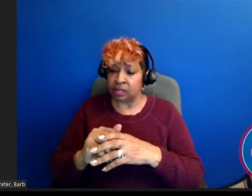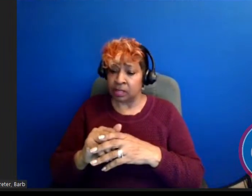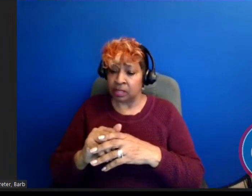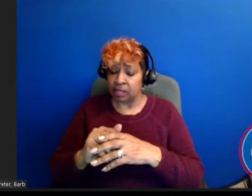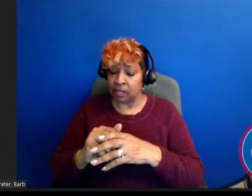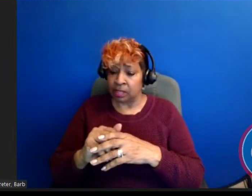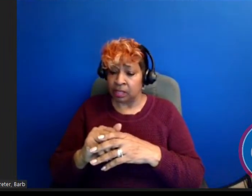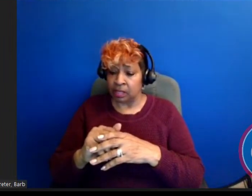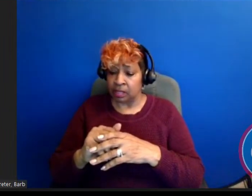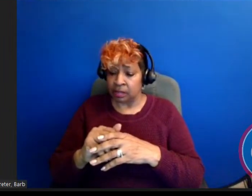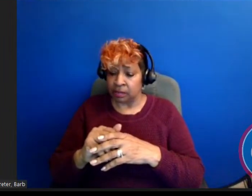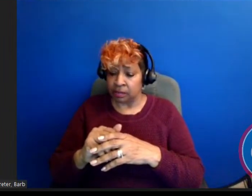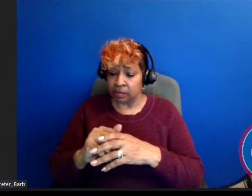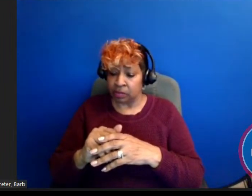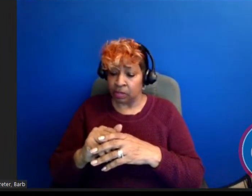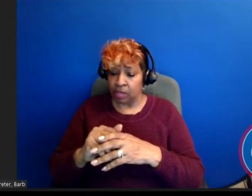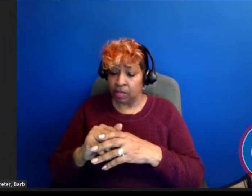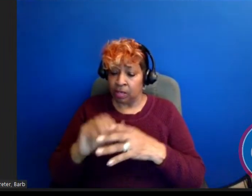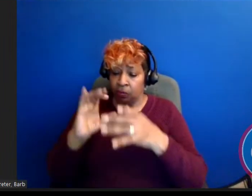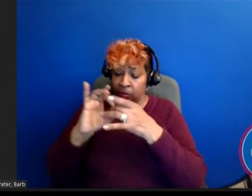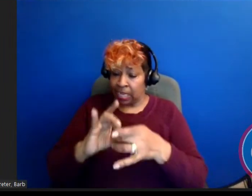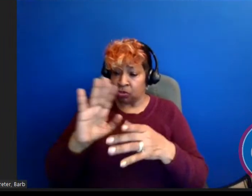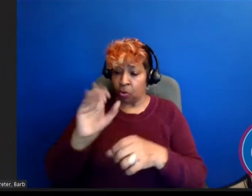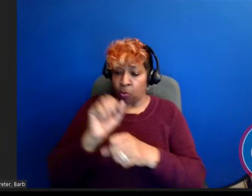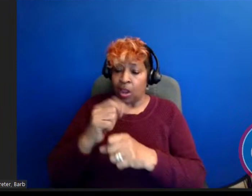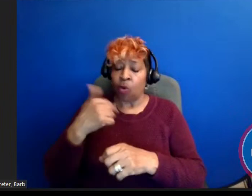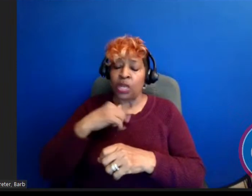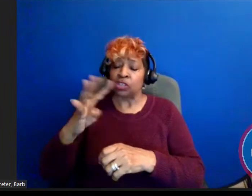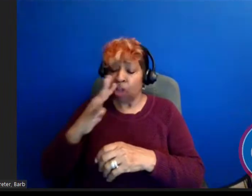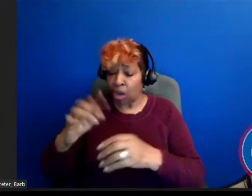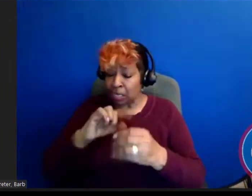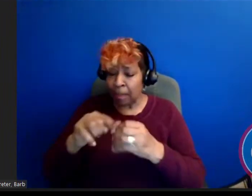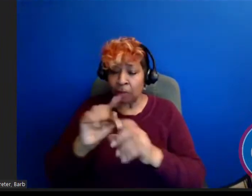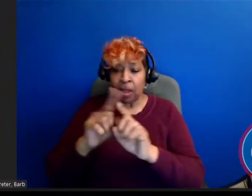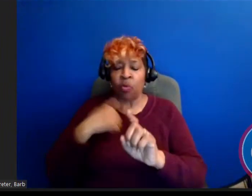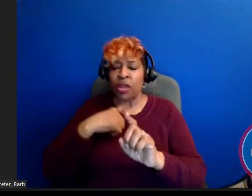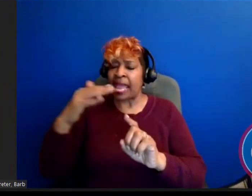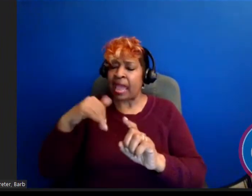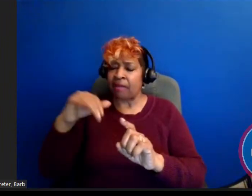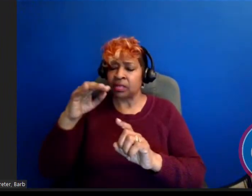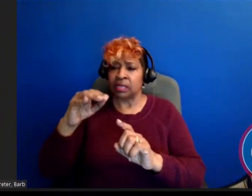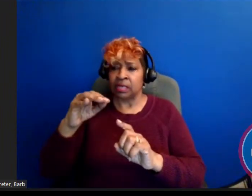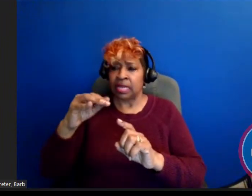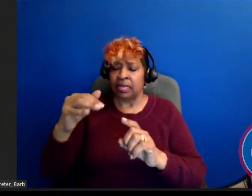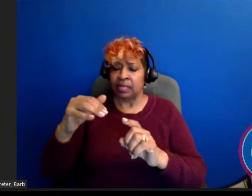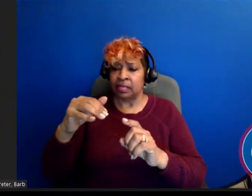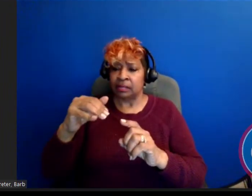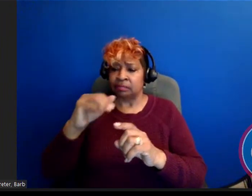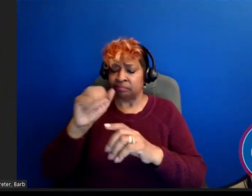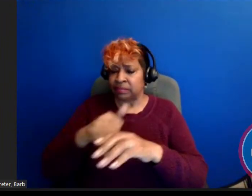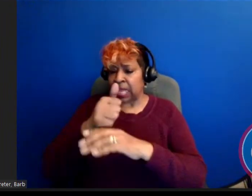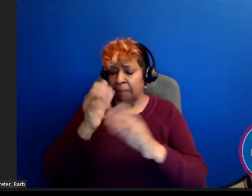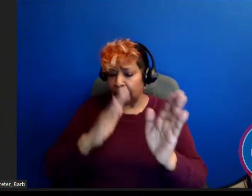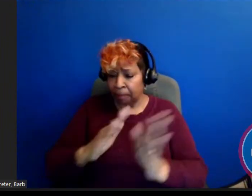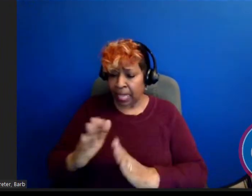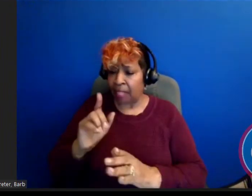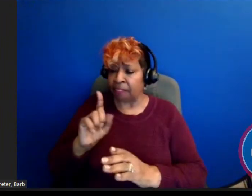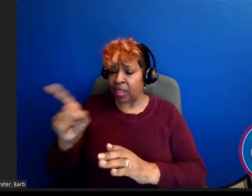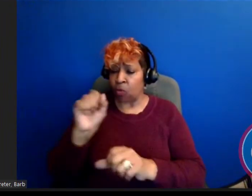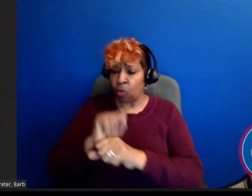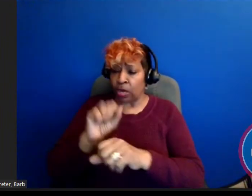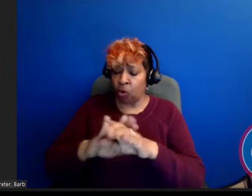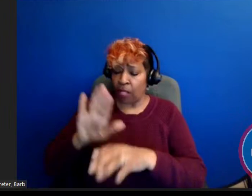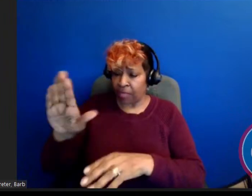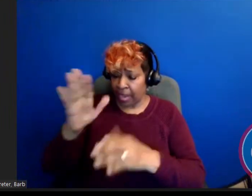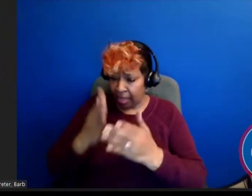regarding your work. We've talked about it, but we haven't really come up with a plan. Those guys have been working on their thing,